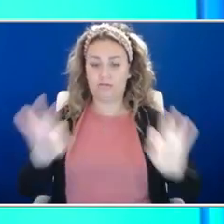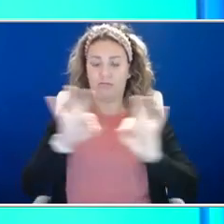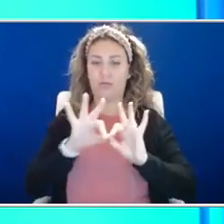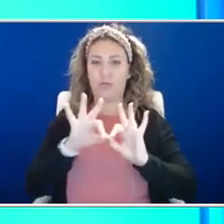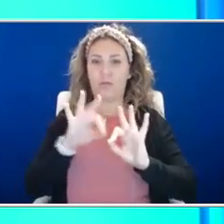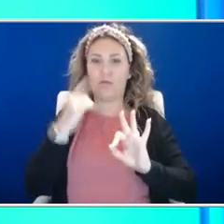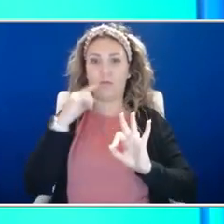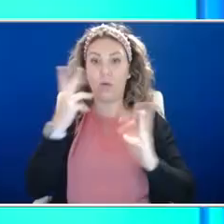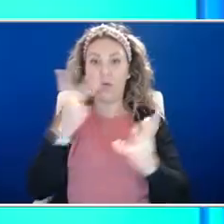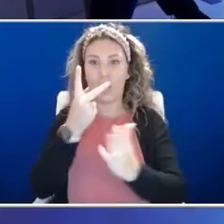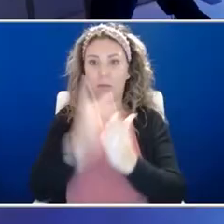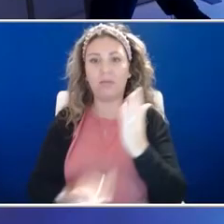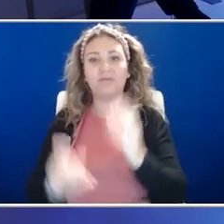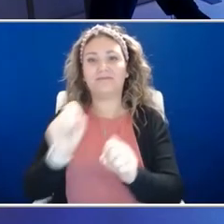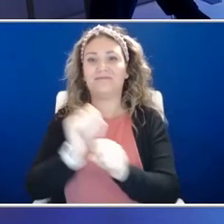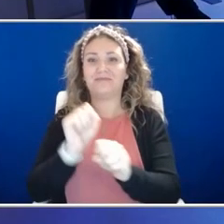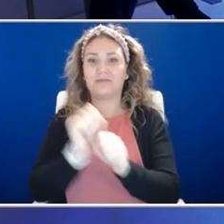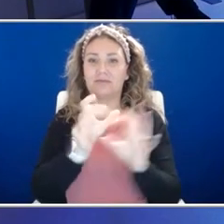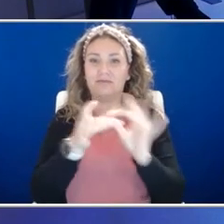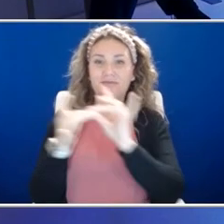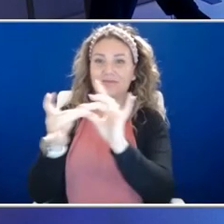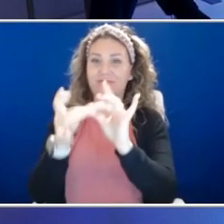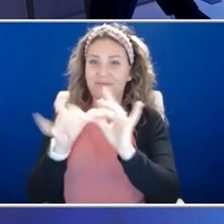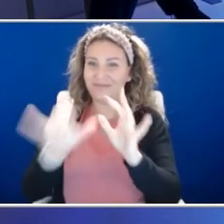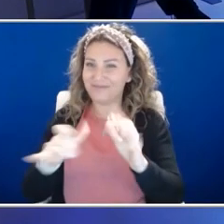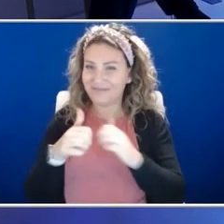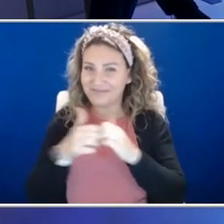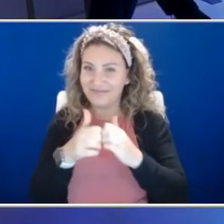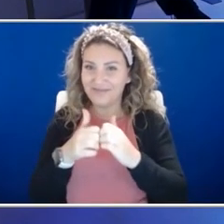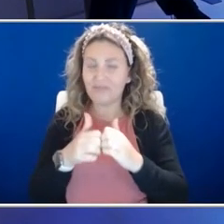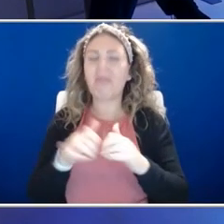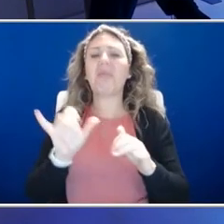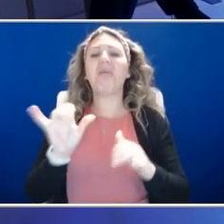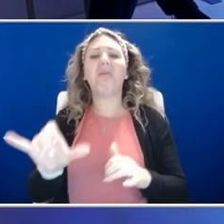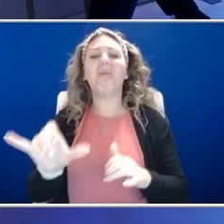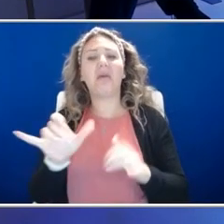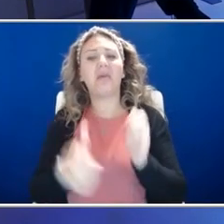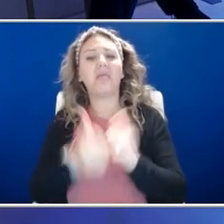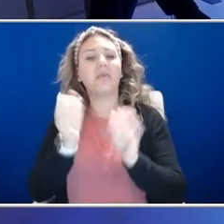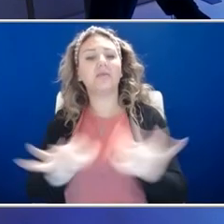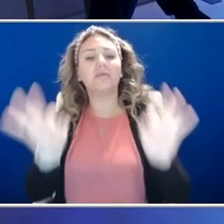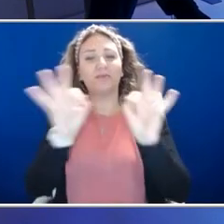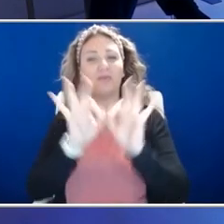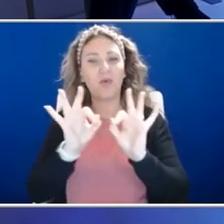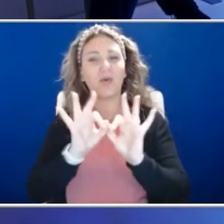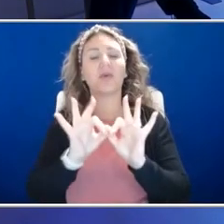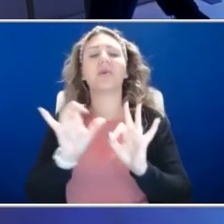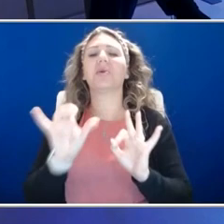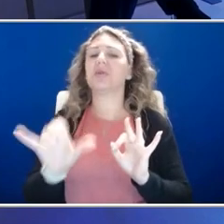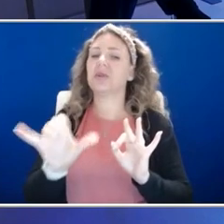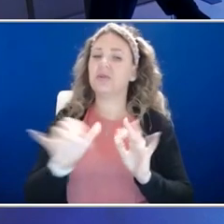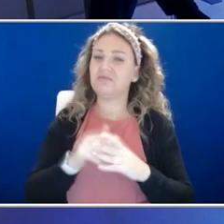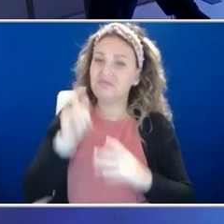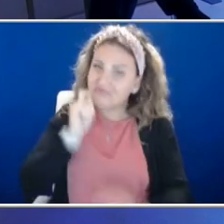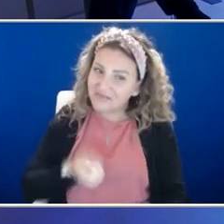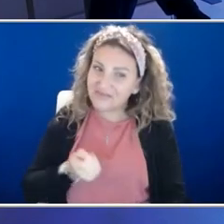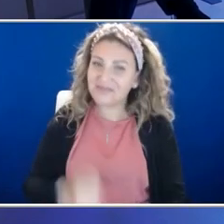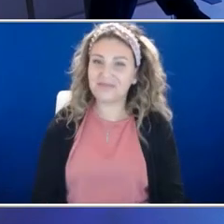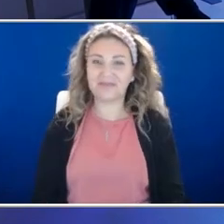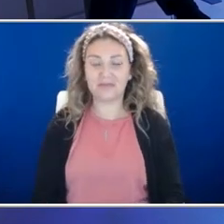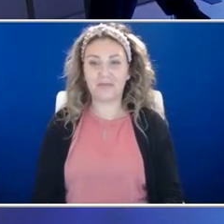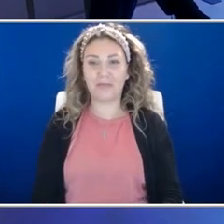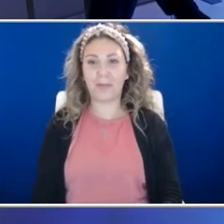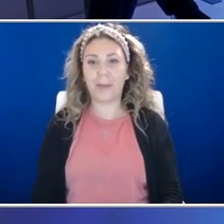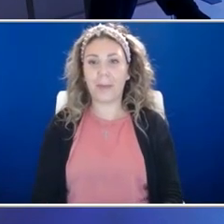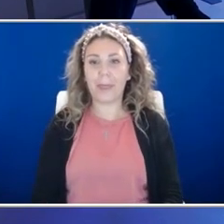So it's always correlating that stuff together, and then it says, ah, these are the most important variables. Mm-hmm. Okay, well, that's it. That's pretty cool. So your